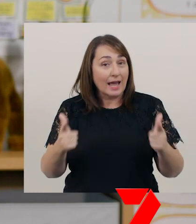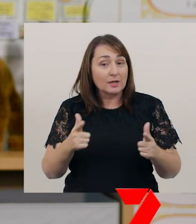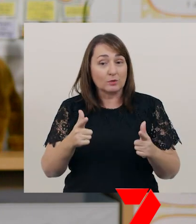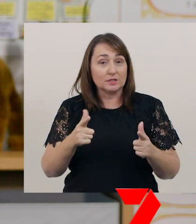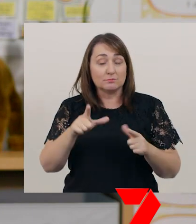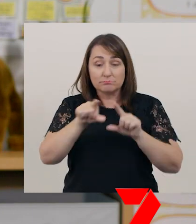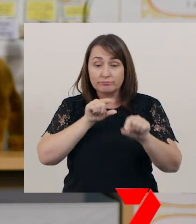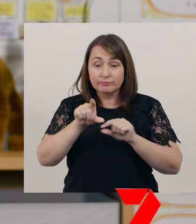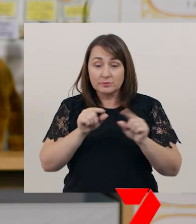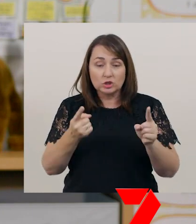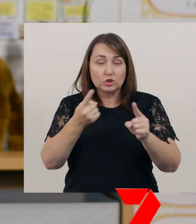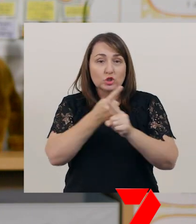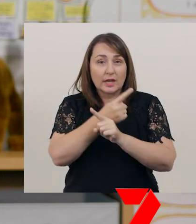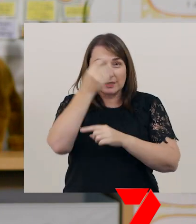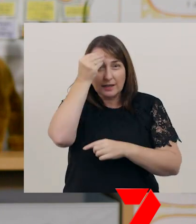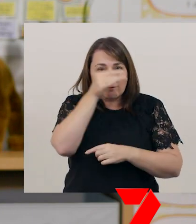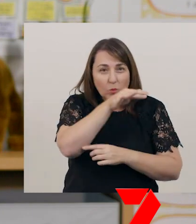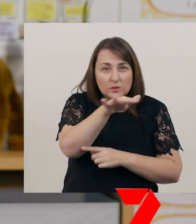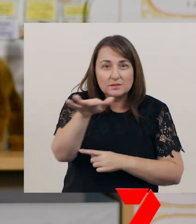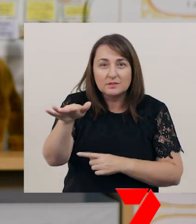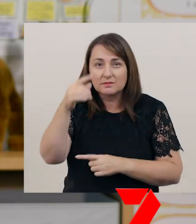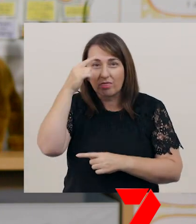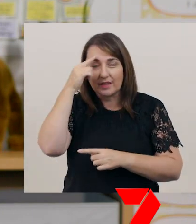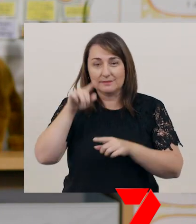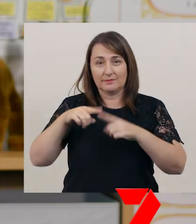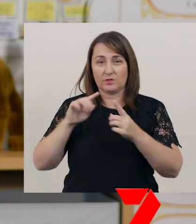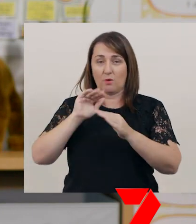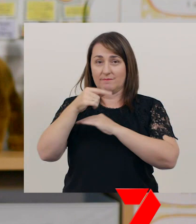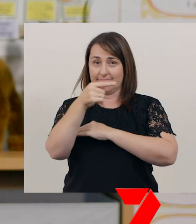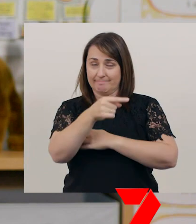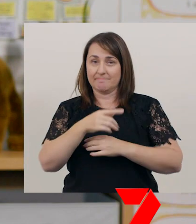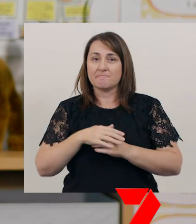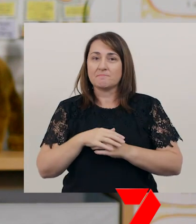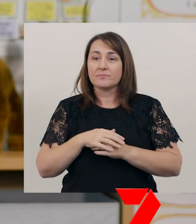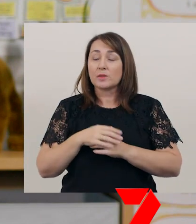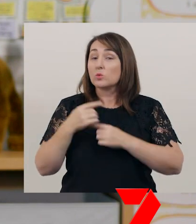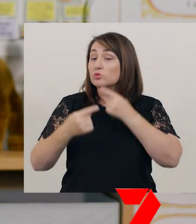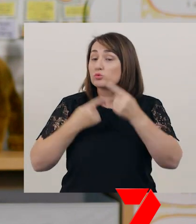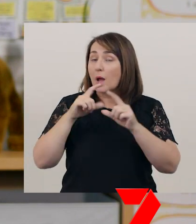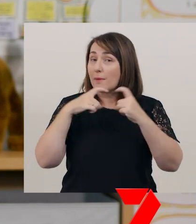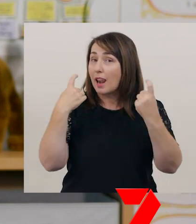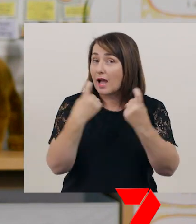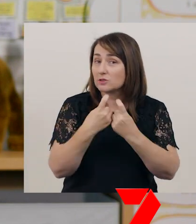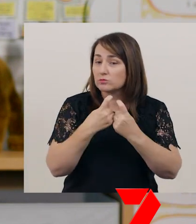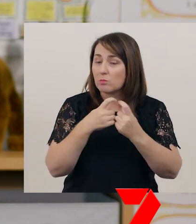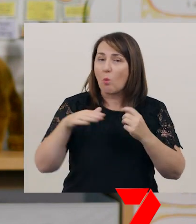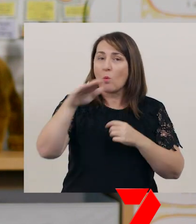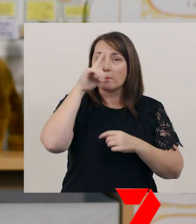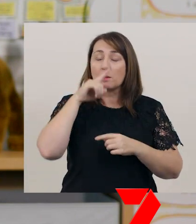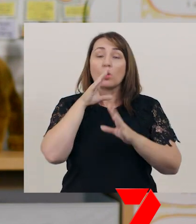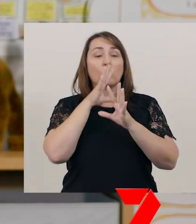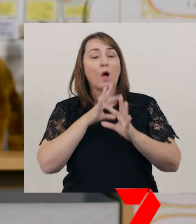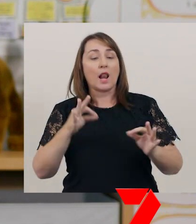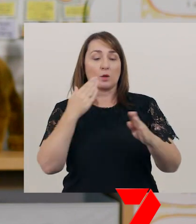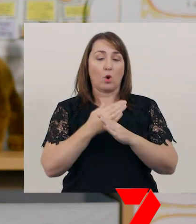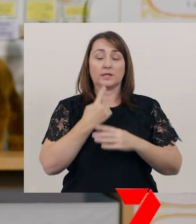language choices to have a different influence on the audience. For example, What if we want to describe a classroom where everyone is